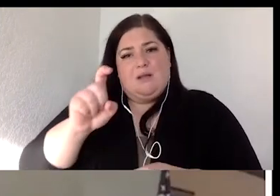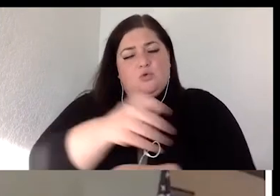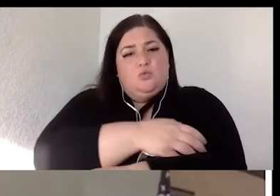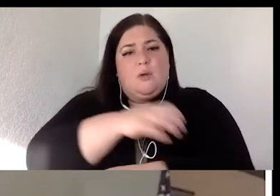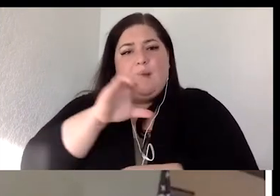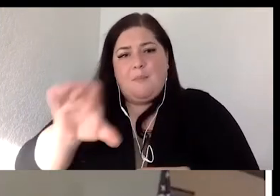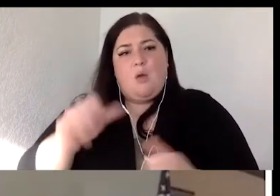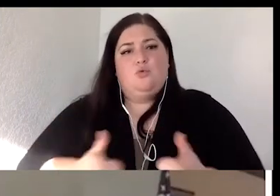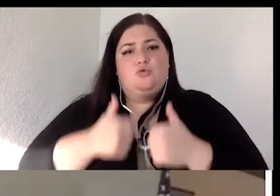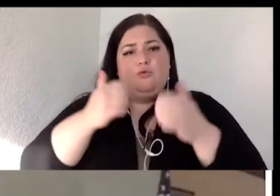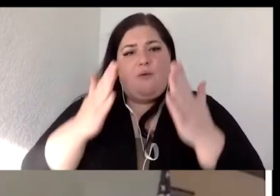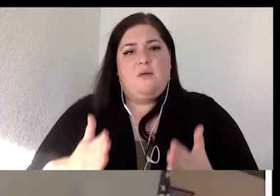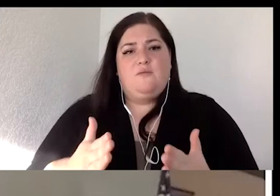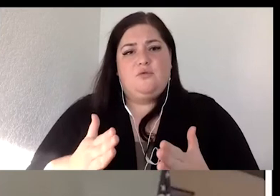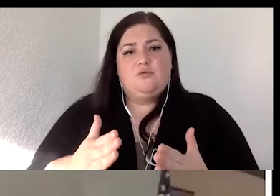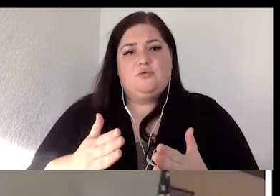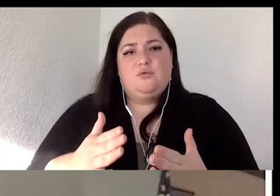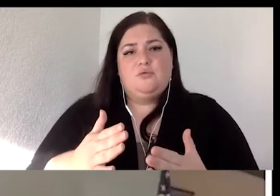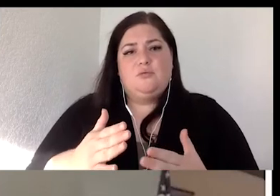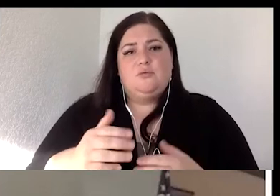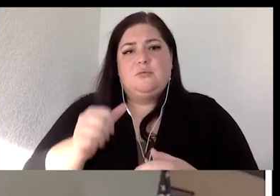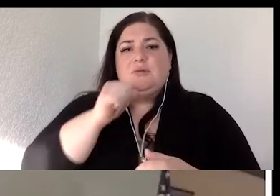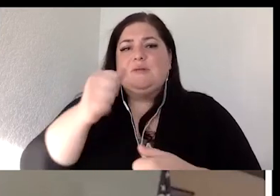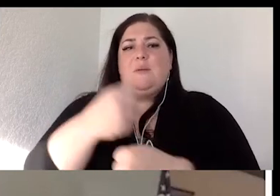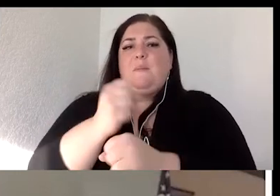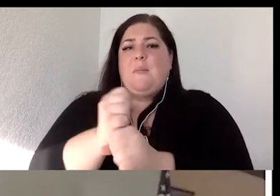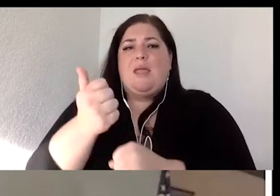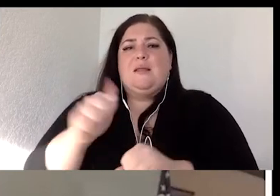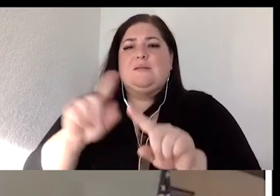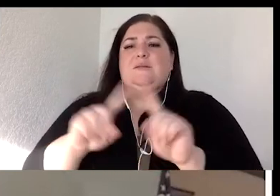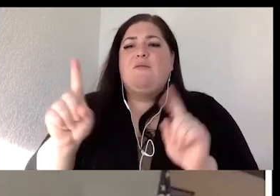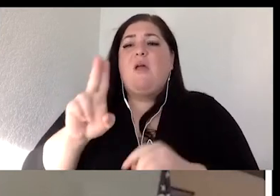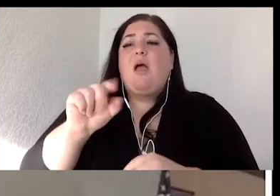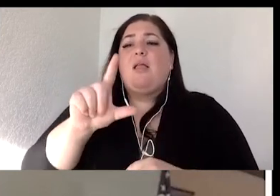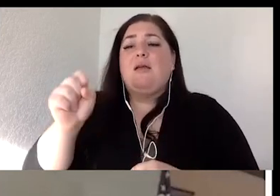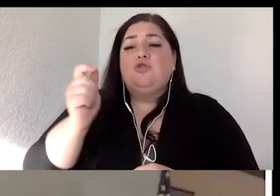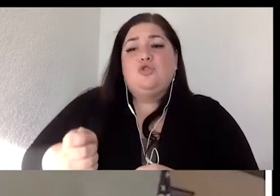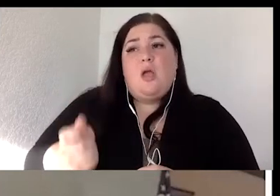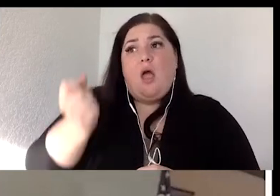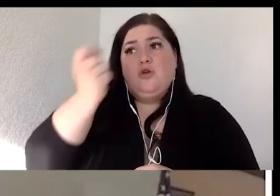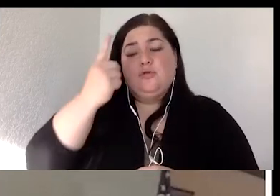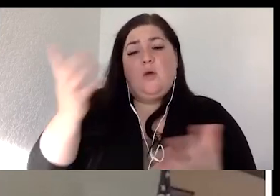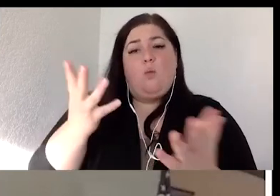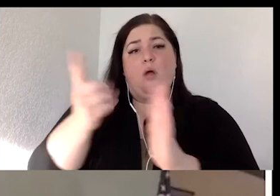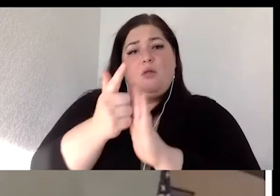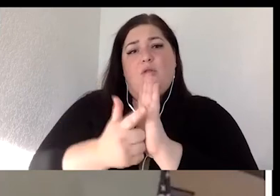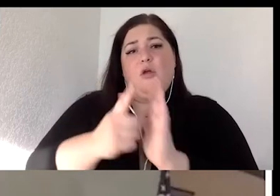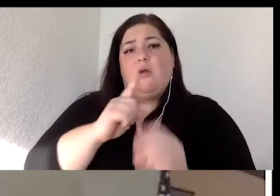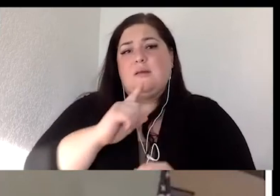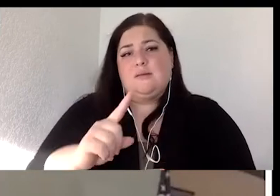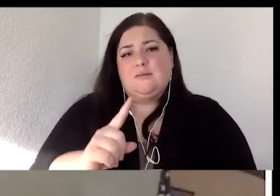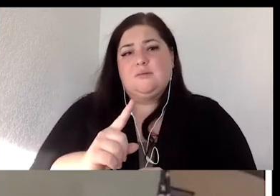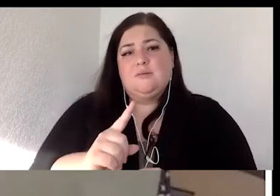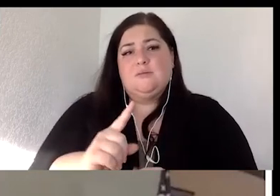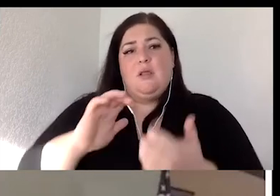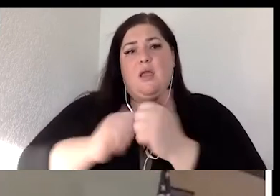that expungement. It doesn't make any difference unless the judges understand what the law is and how